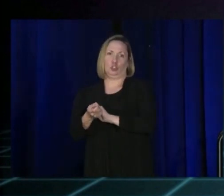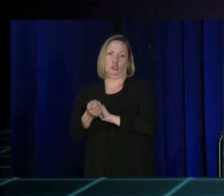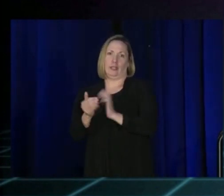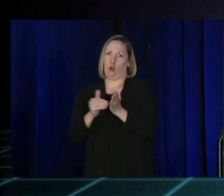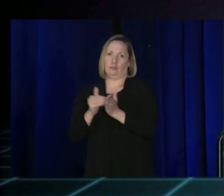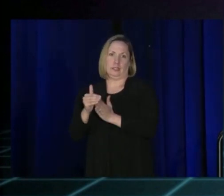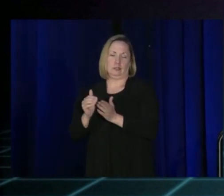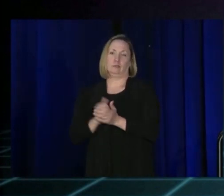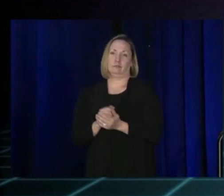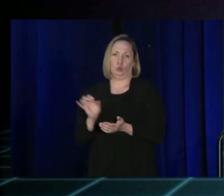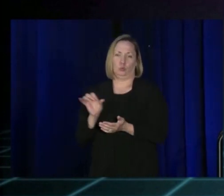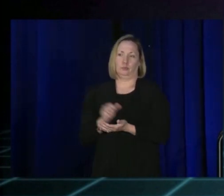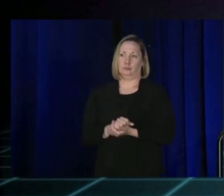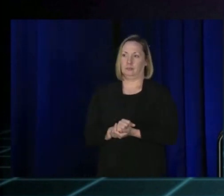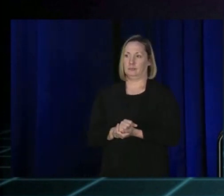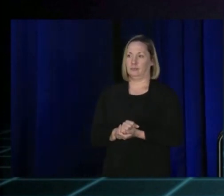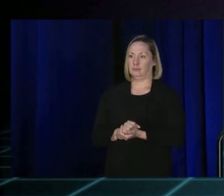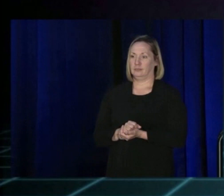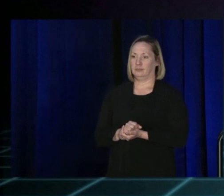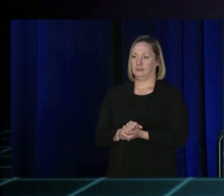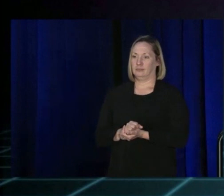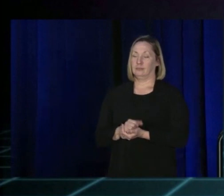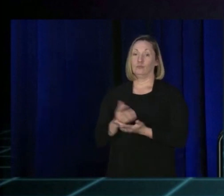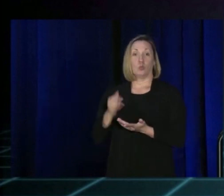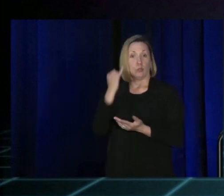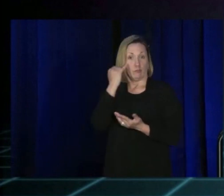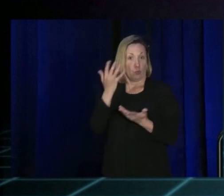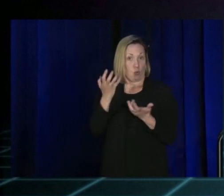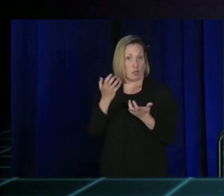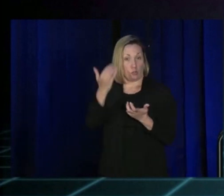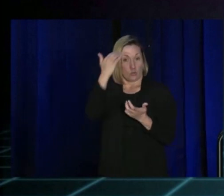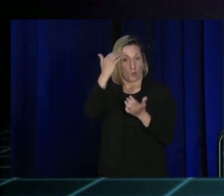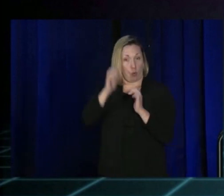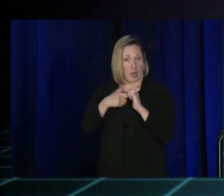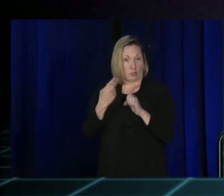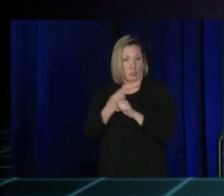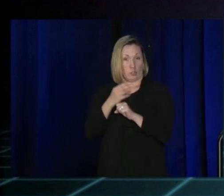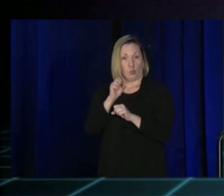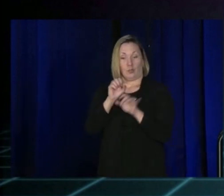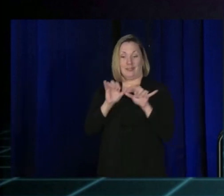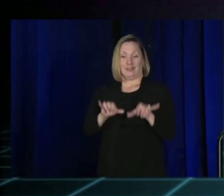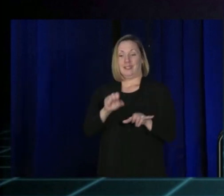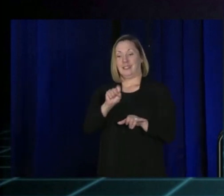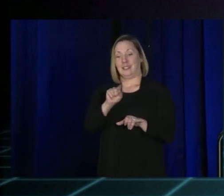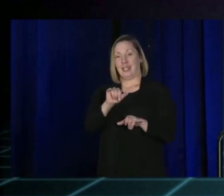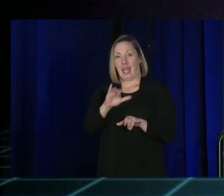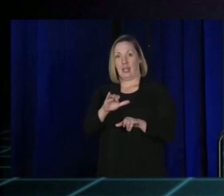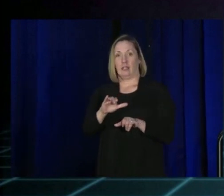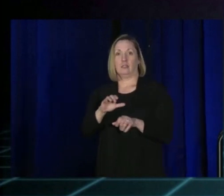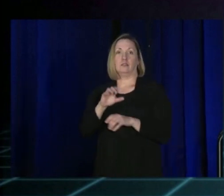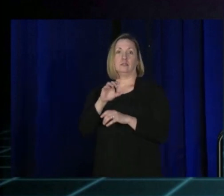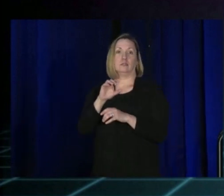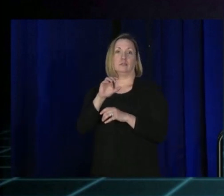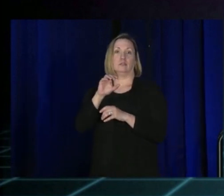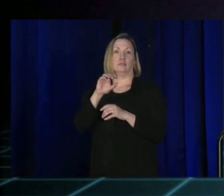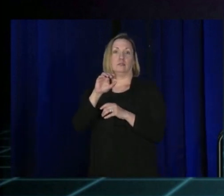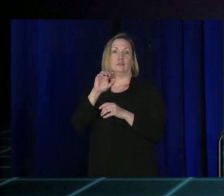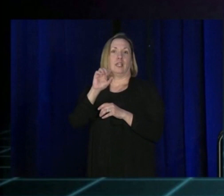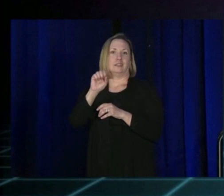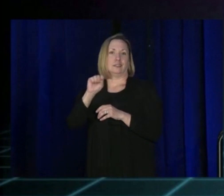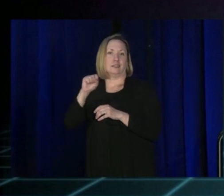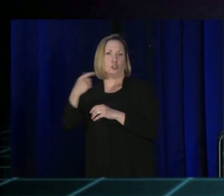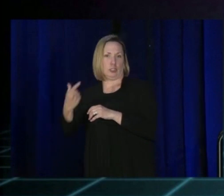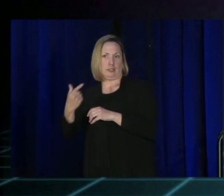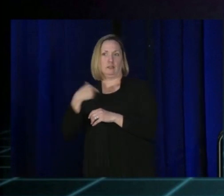well there. So if you want to know how to use statically generated pages, those two functions in your page